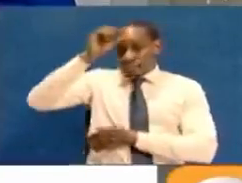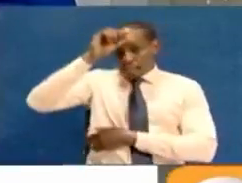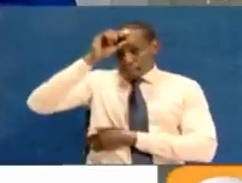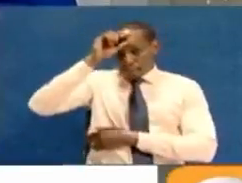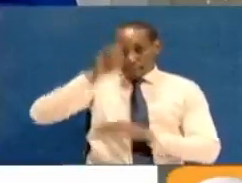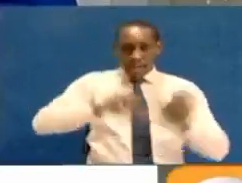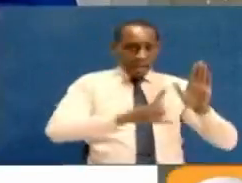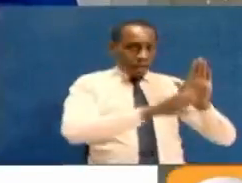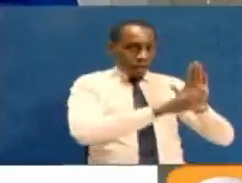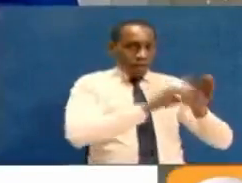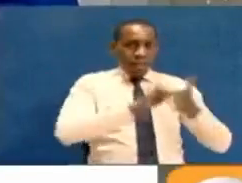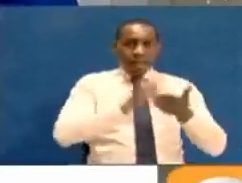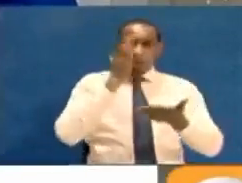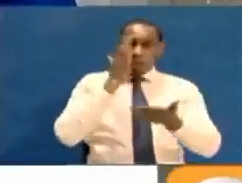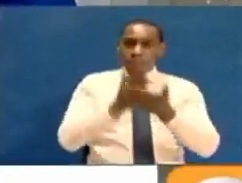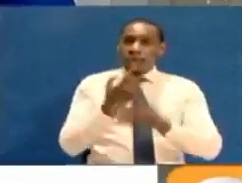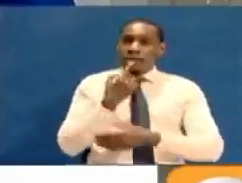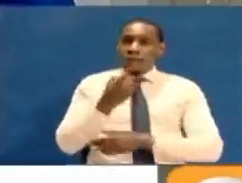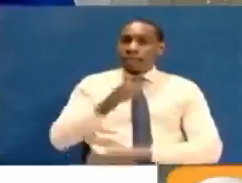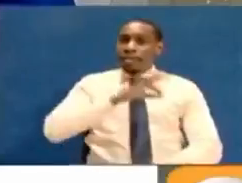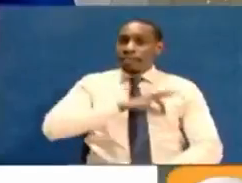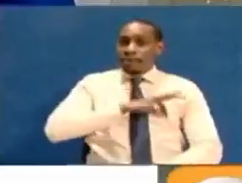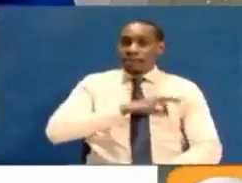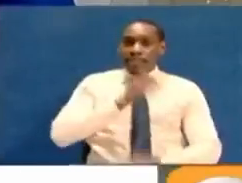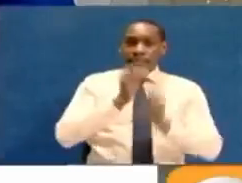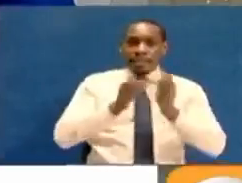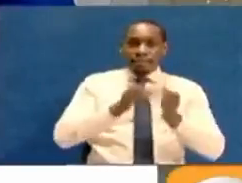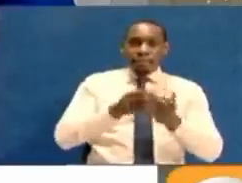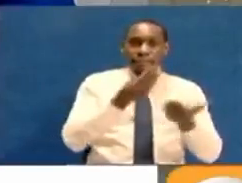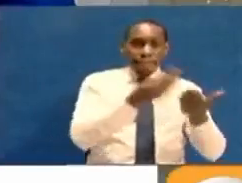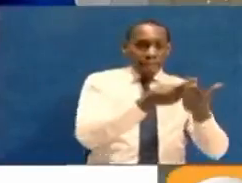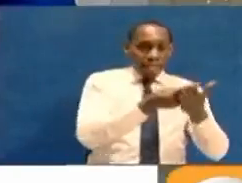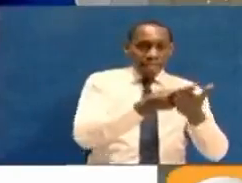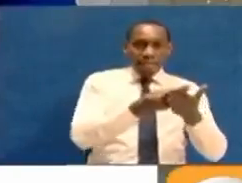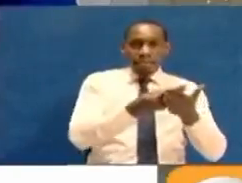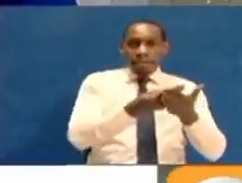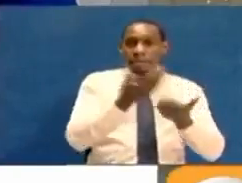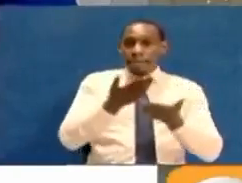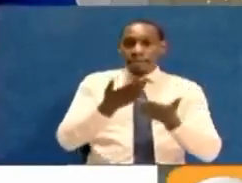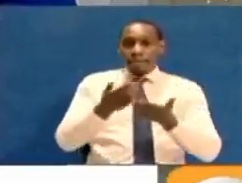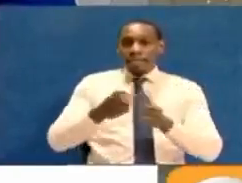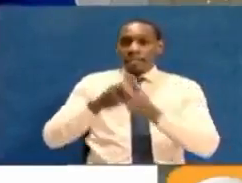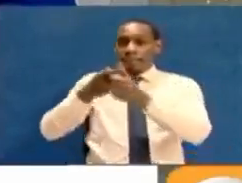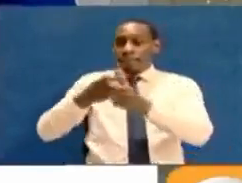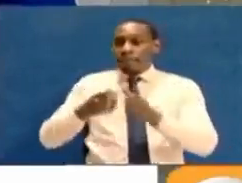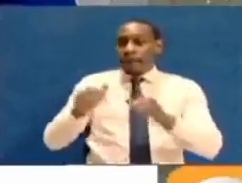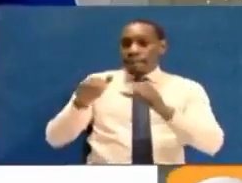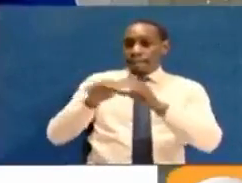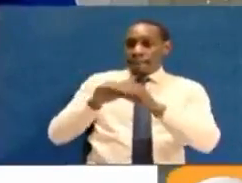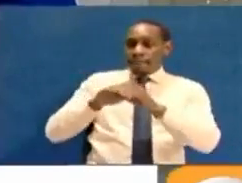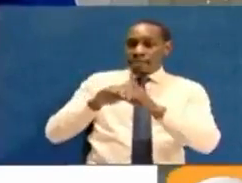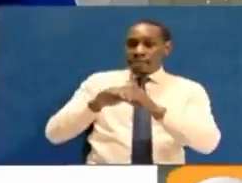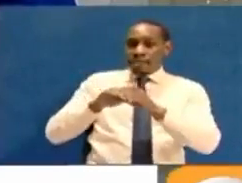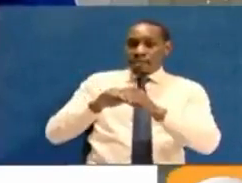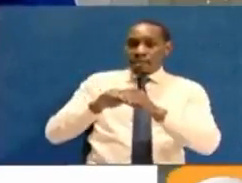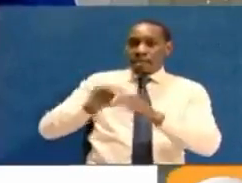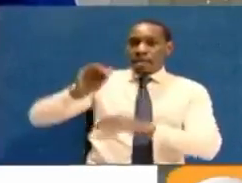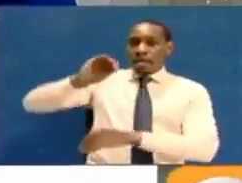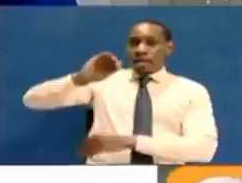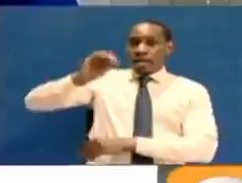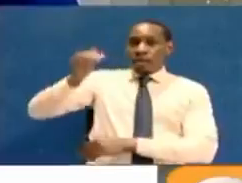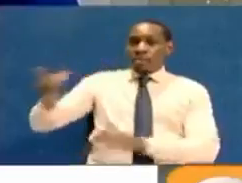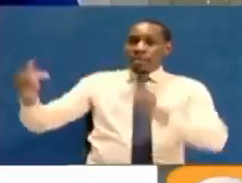that confers a direct benefit, whether financial or in kind, on members of the county